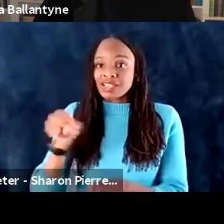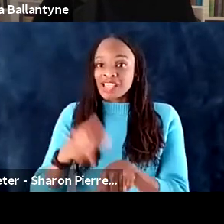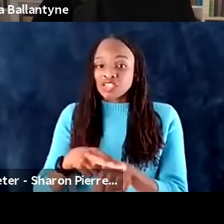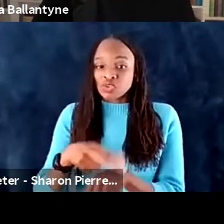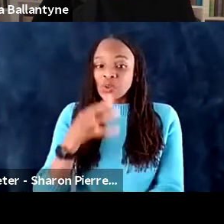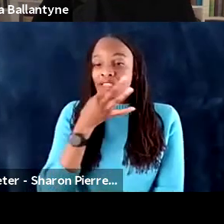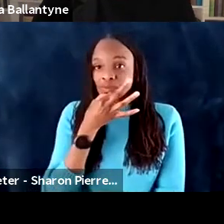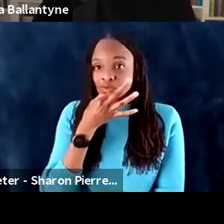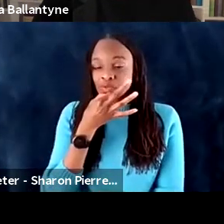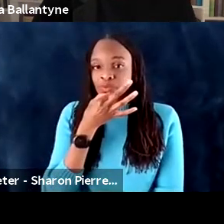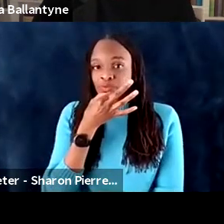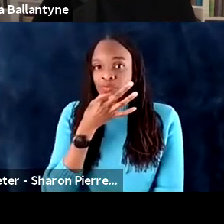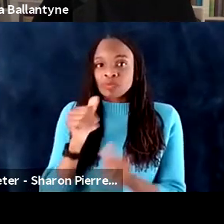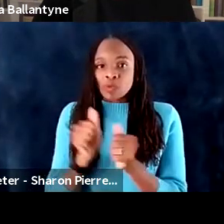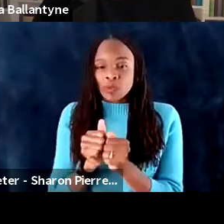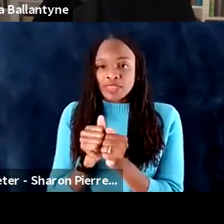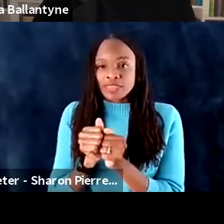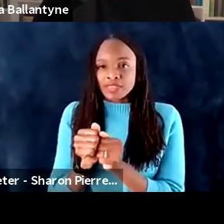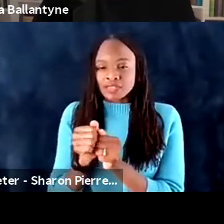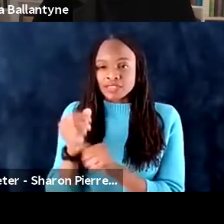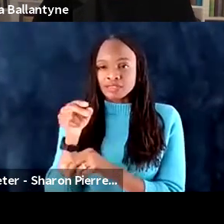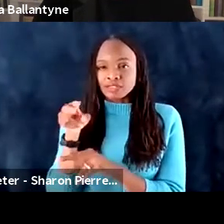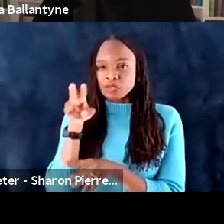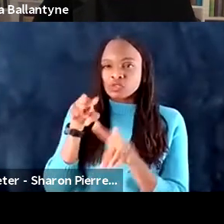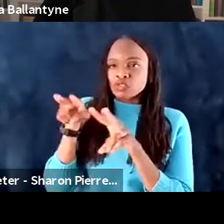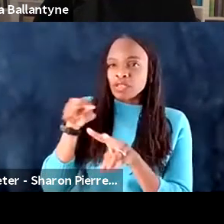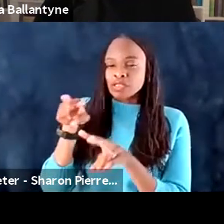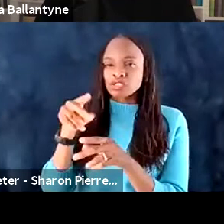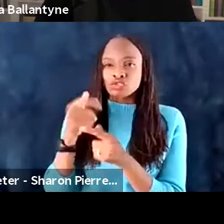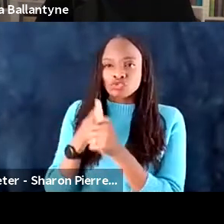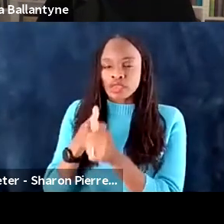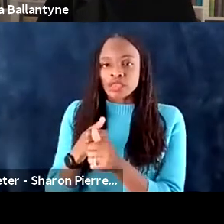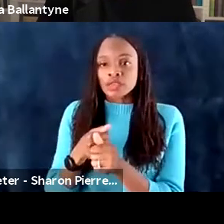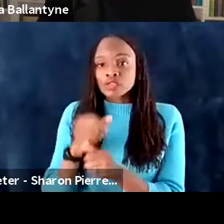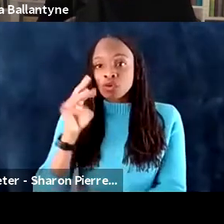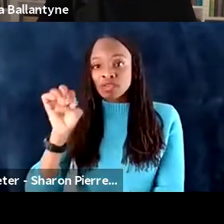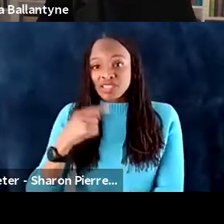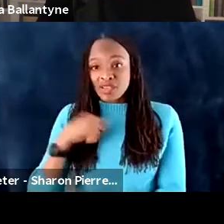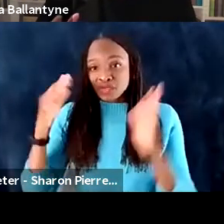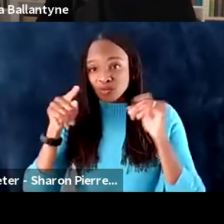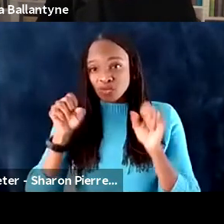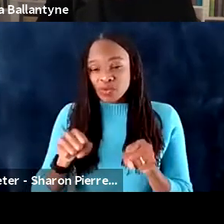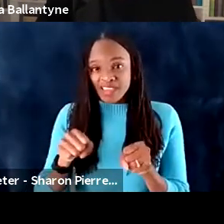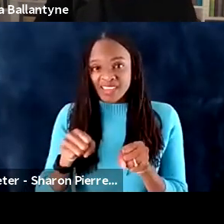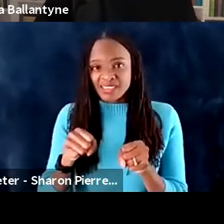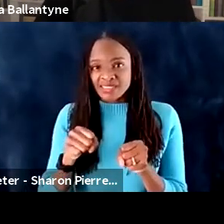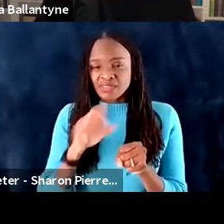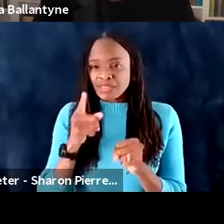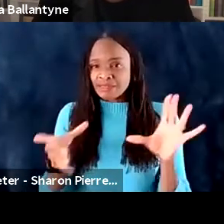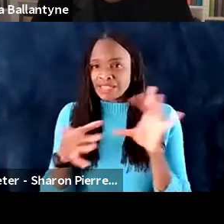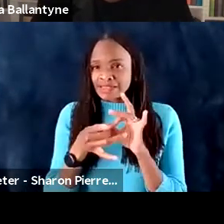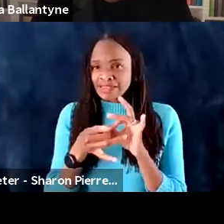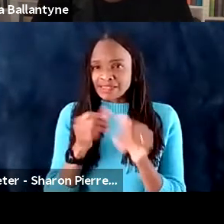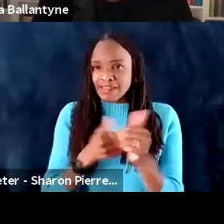these surveillance and tracking details. And I was hoping, Michelle, that you could kind of weave some of these threads together and talk to